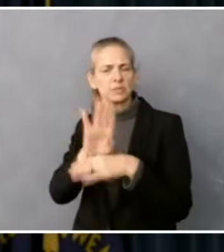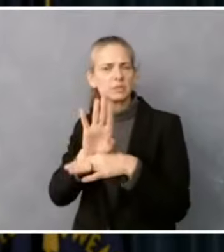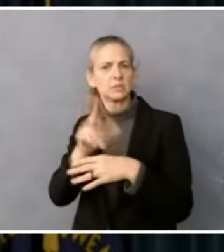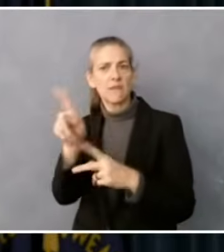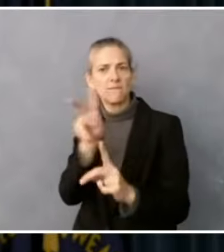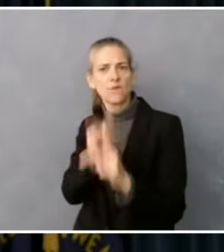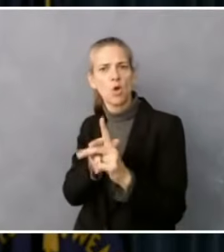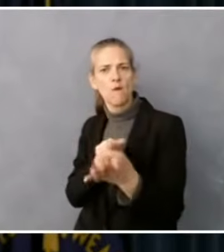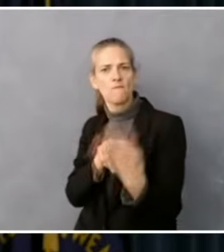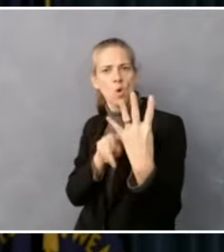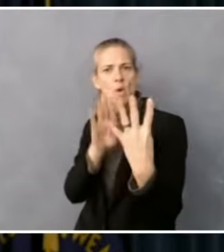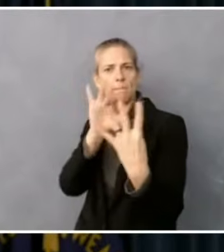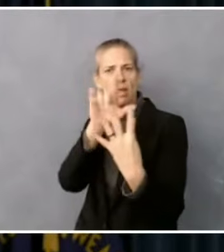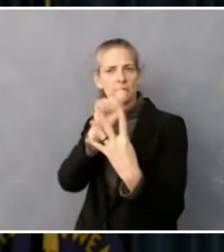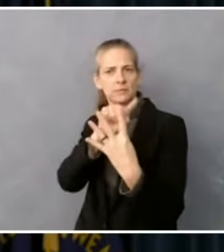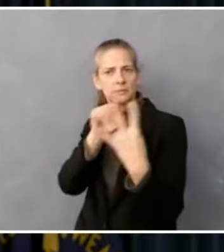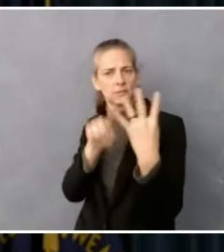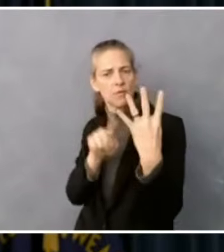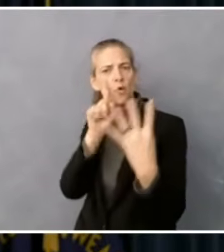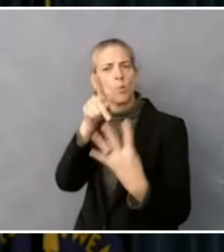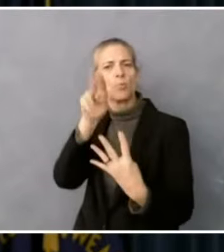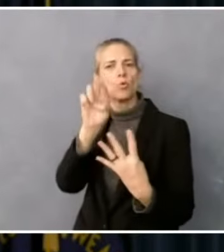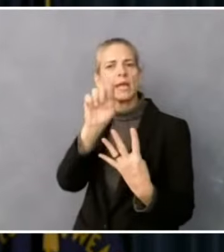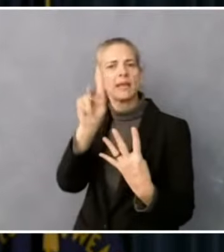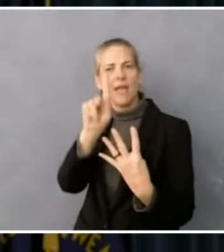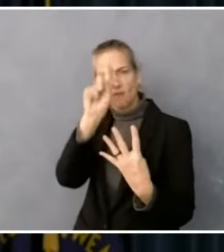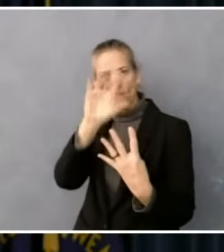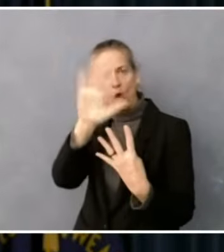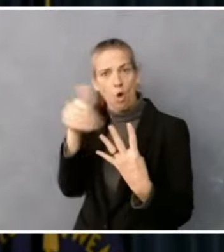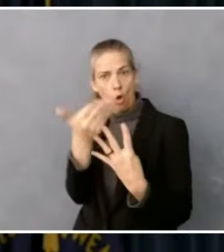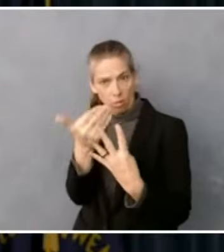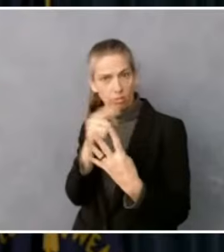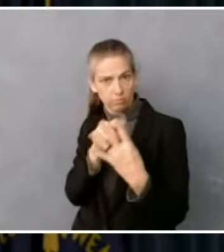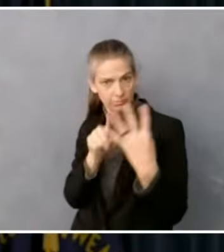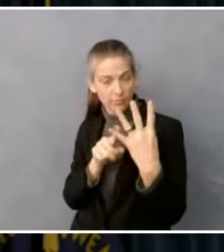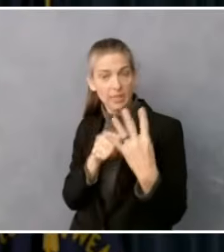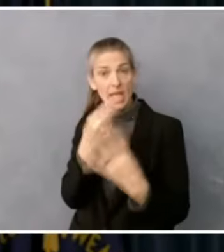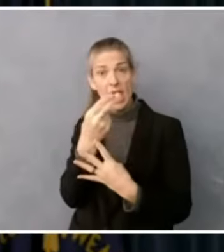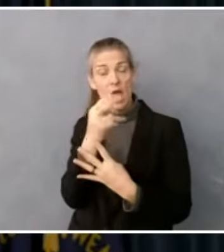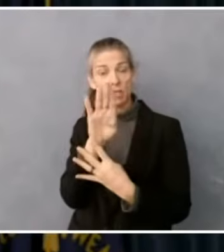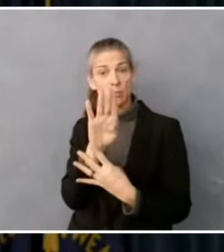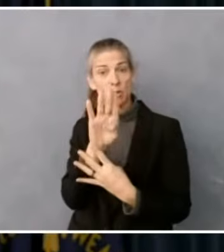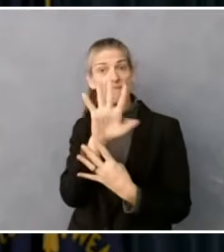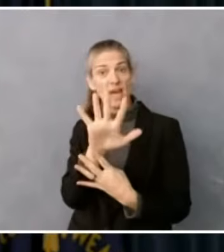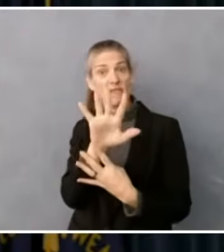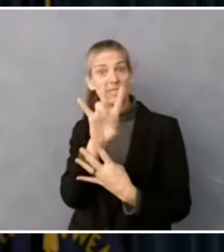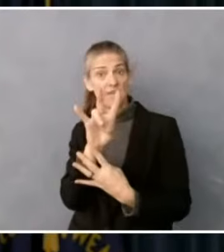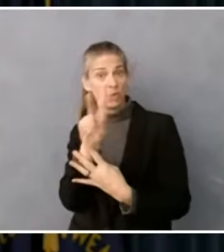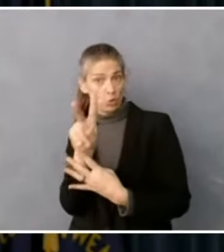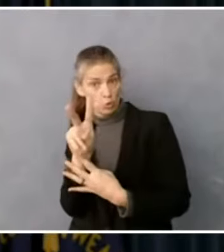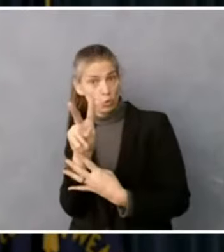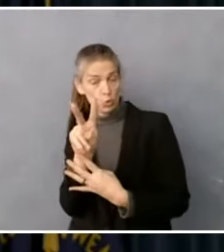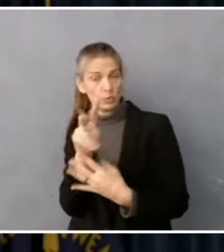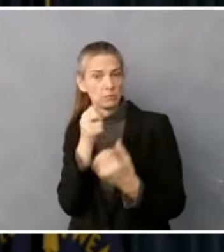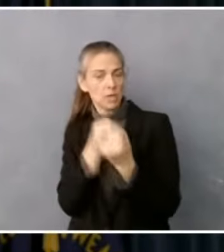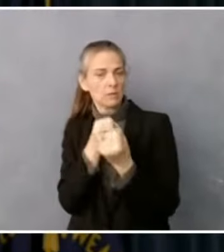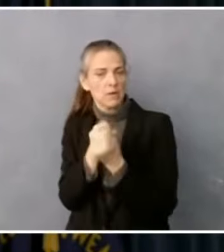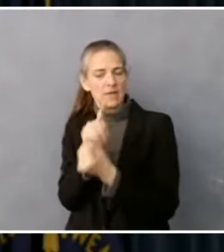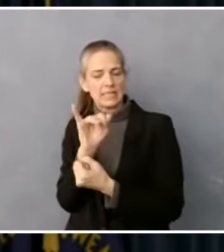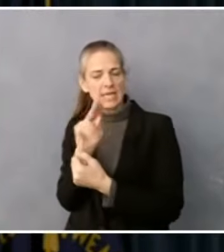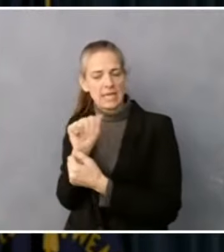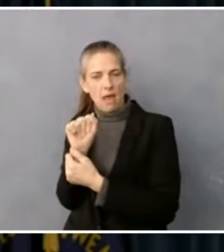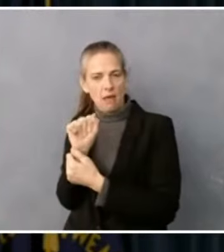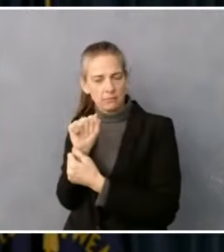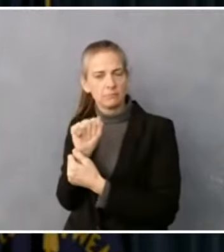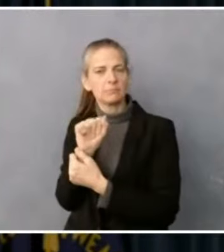make pre-K for all a reality in Kentucky. House Bill 572, sponsored by Representative Tina Bojanowski,